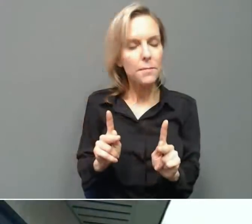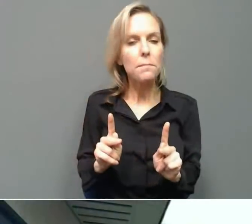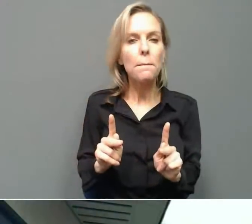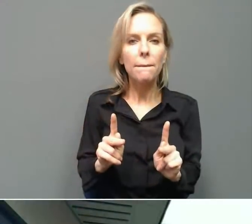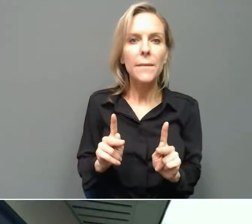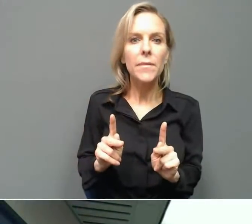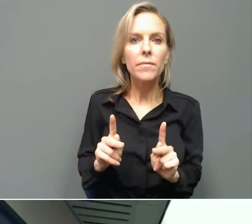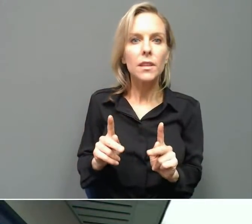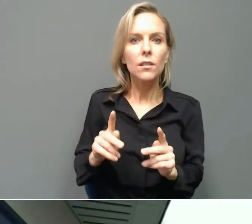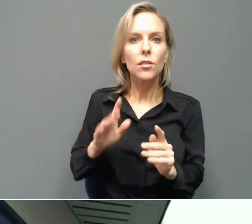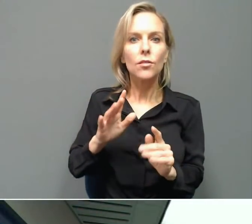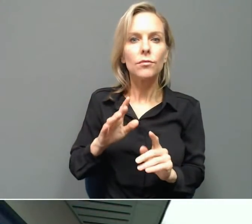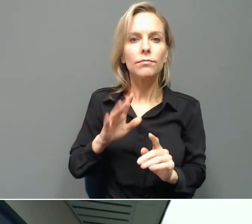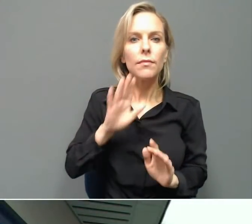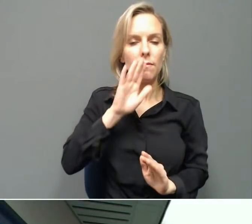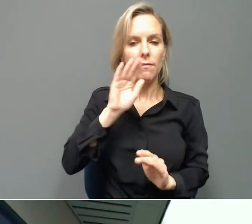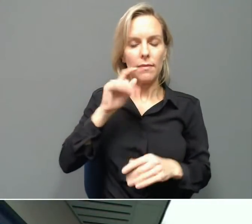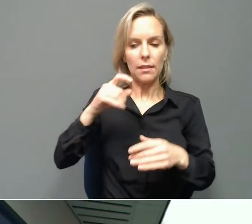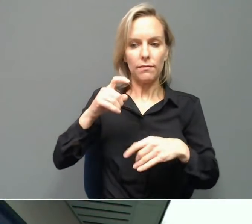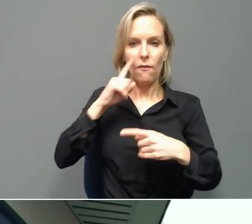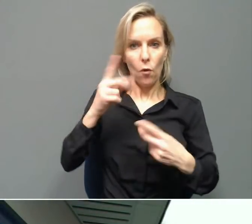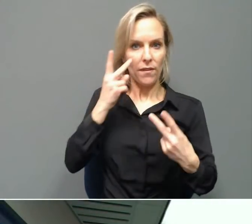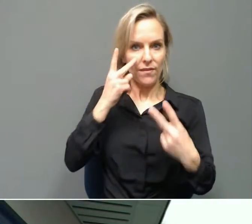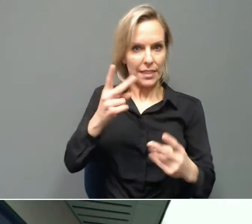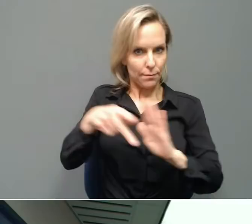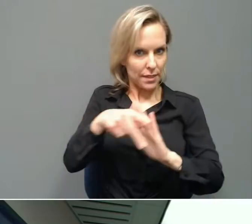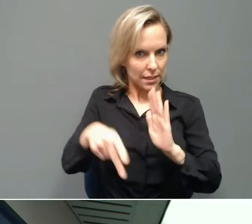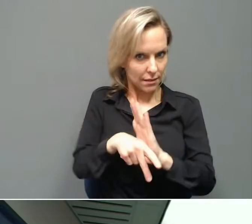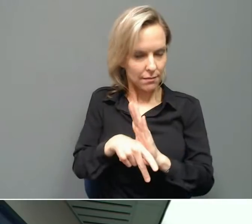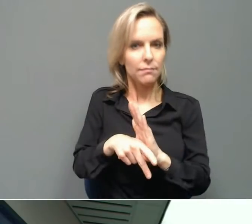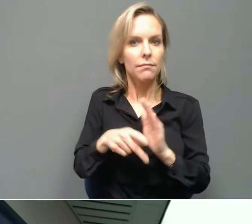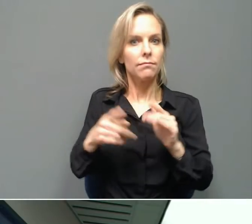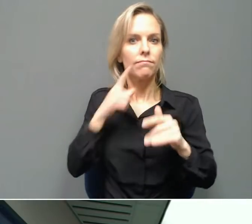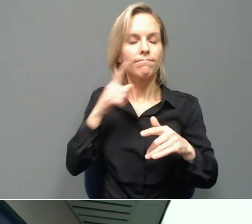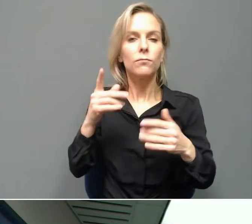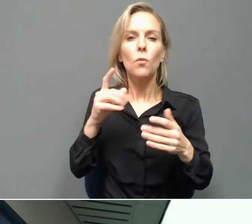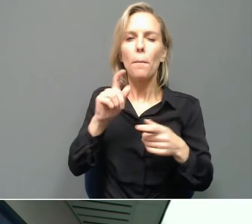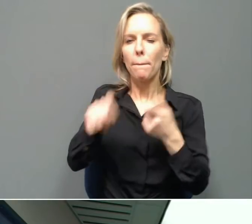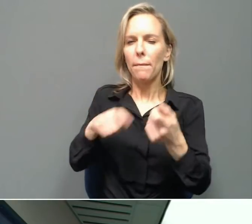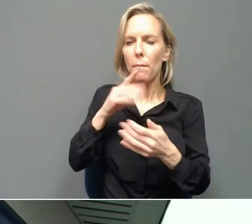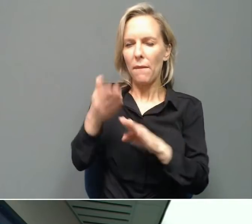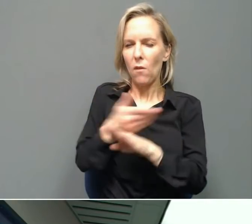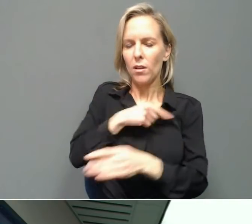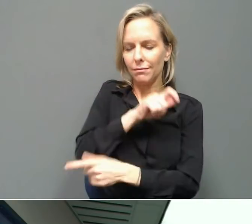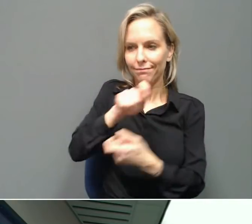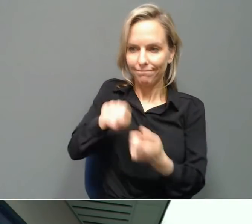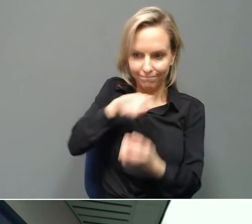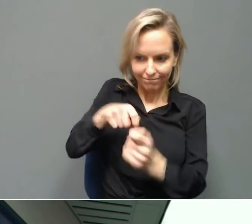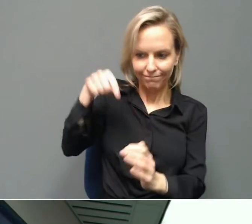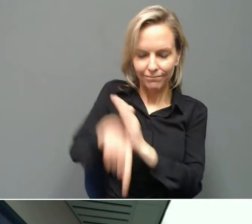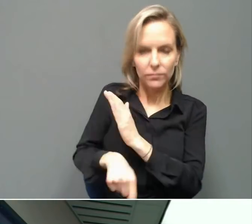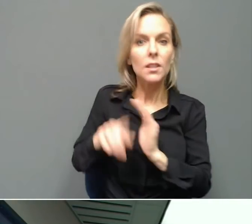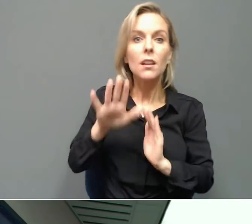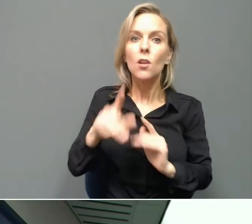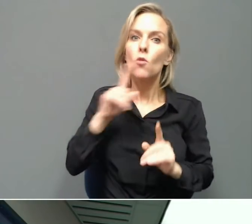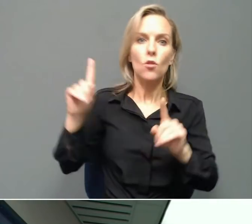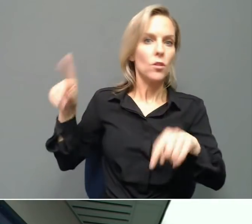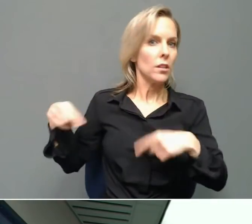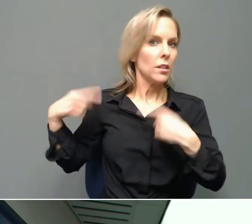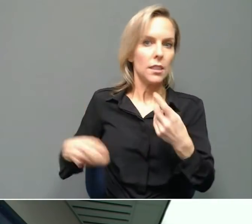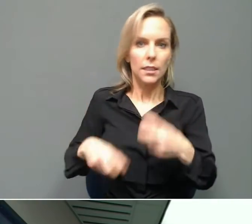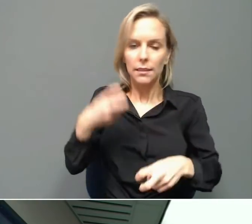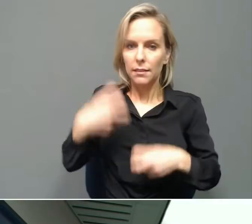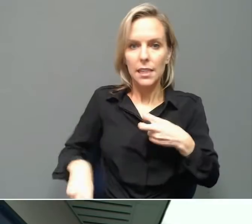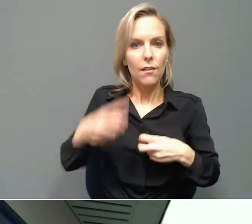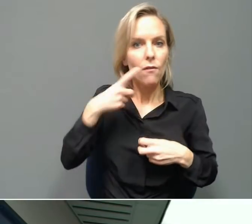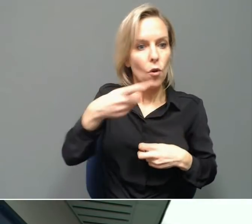relaxation and visitation. So before I go into some of the details, I want to take a moment to acknowledge how difficult this past year has been for residents and